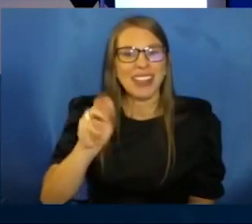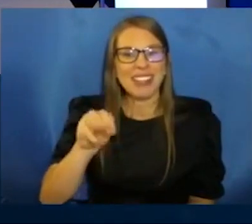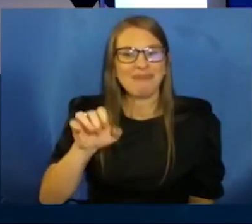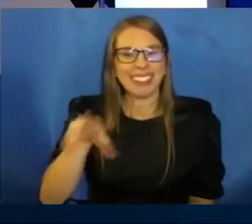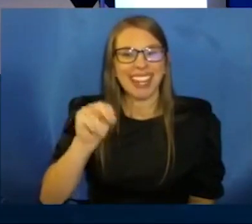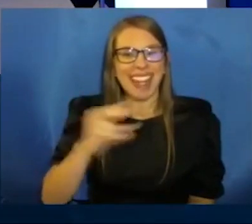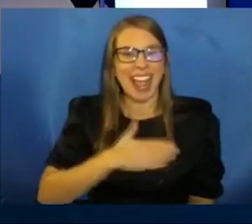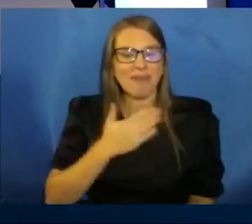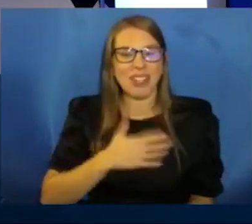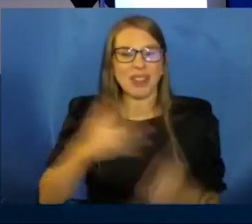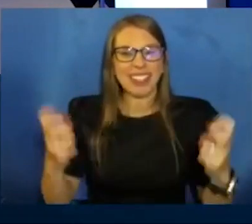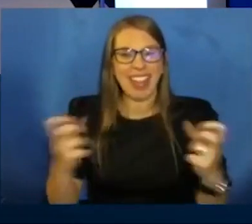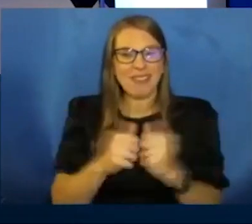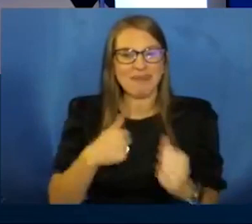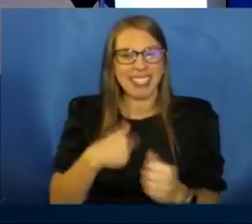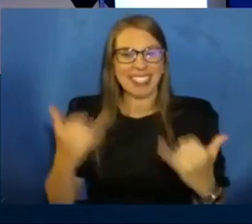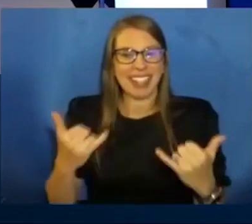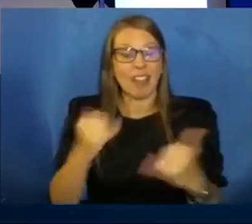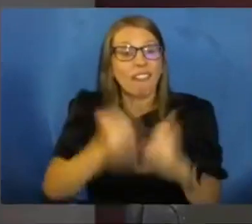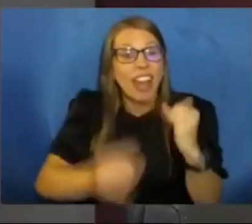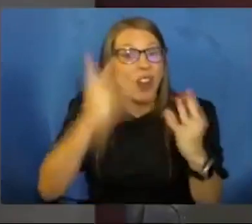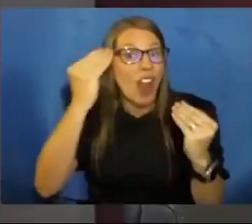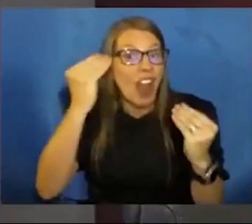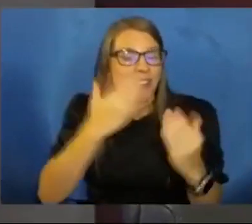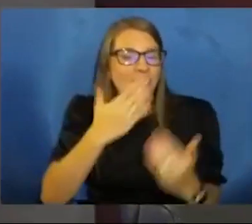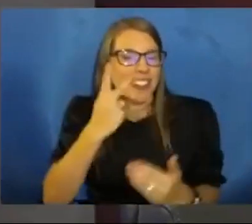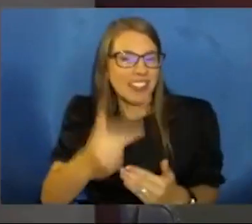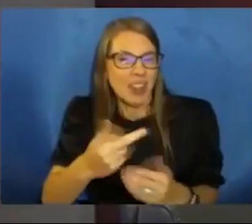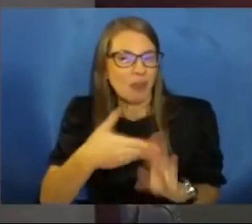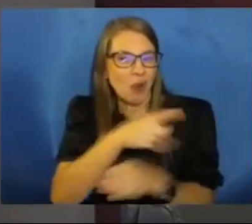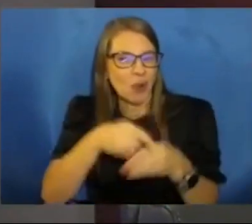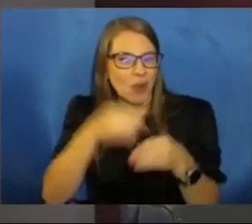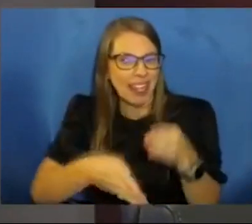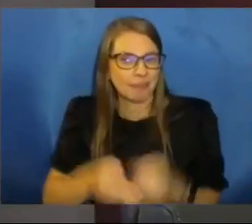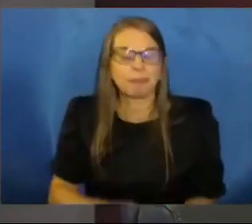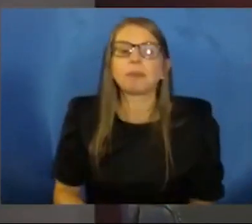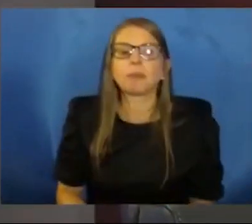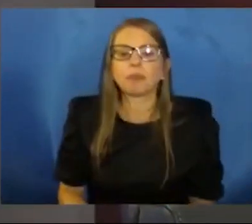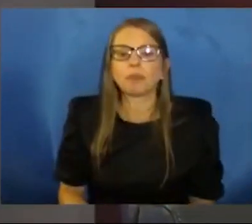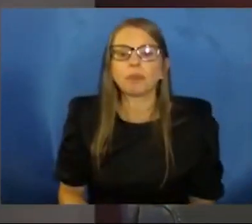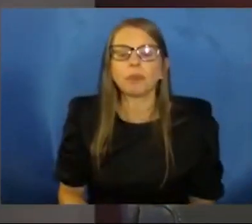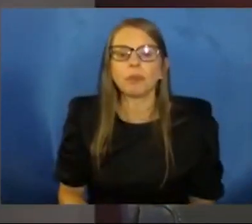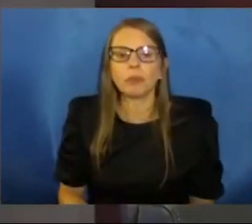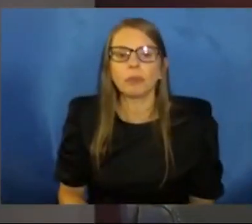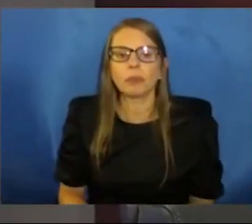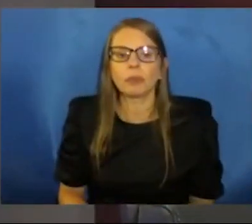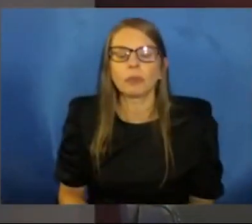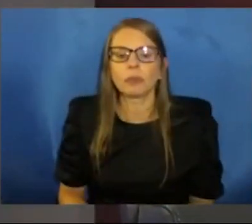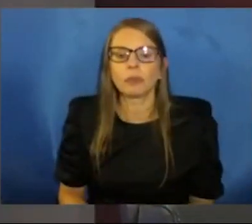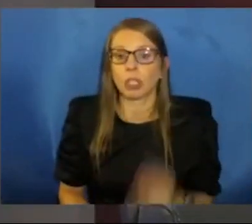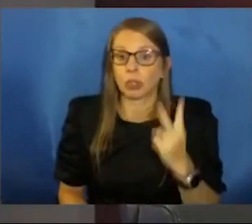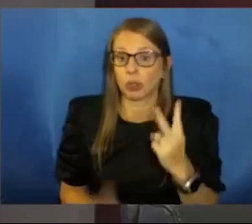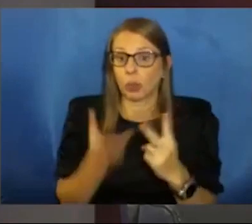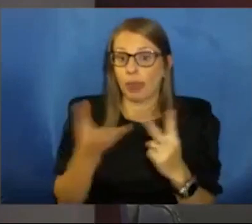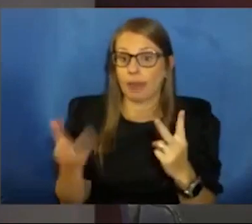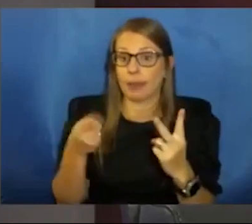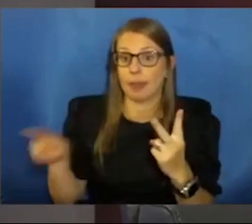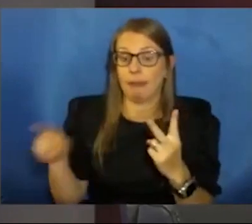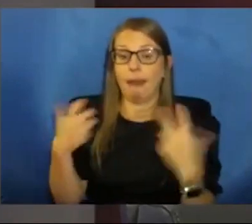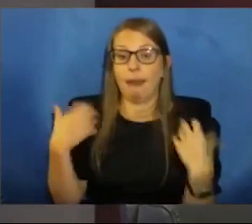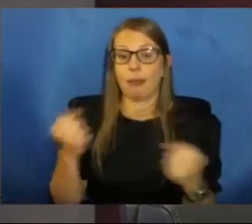reason, they aren't all taken up because of our COVID-19 census. If you're needing those vital drugs that aren't